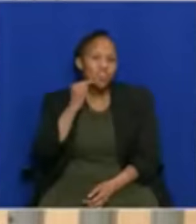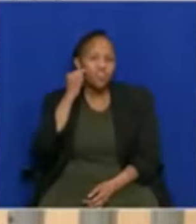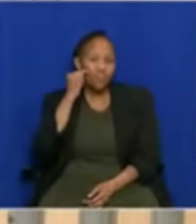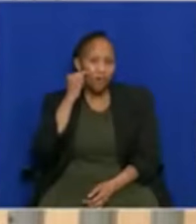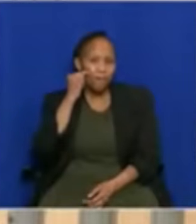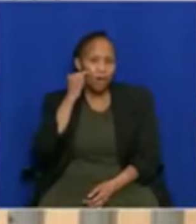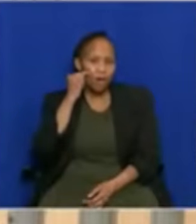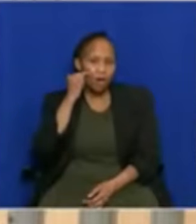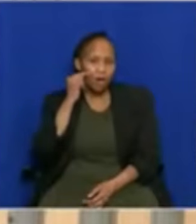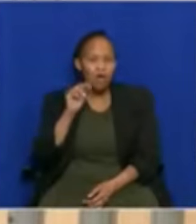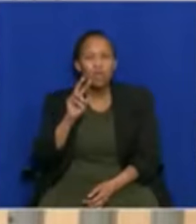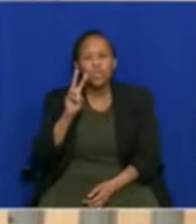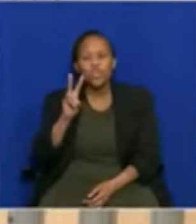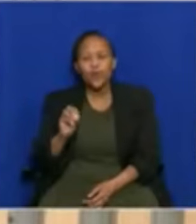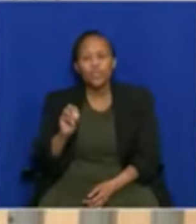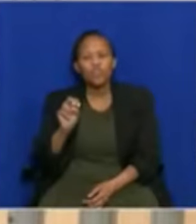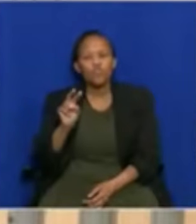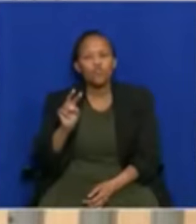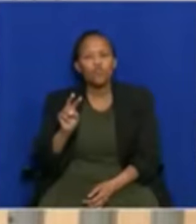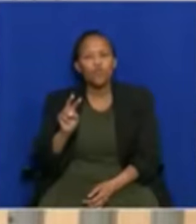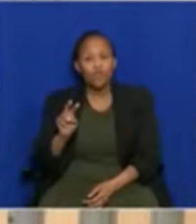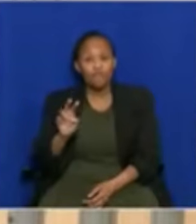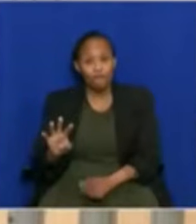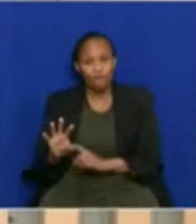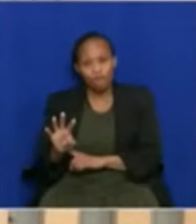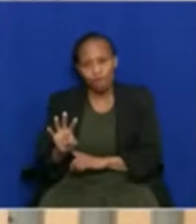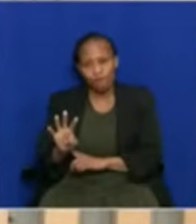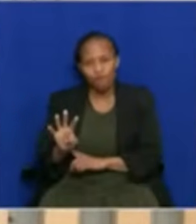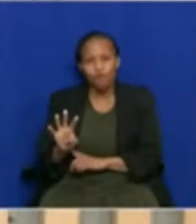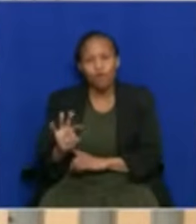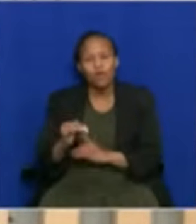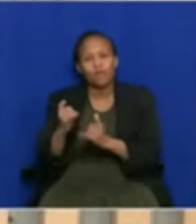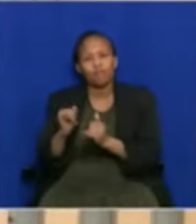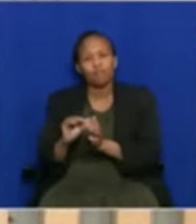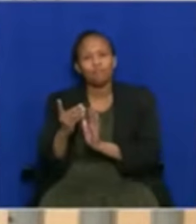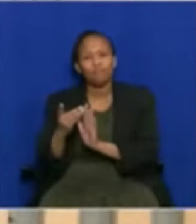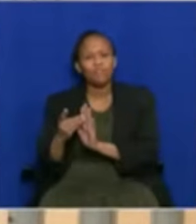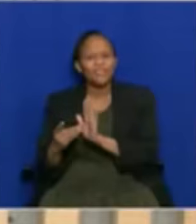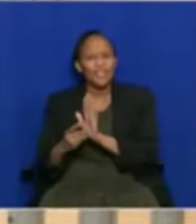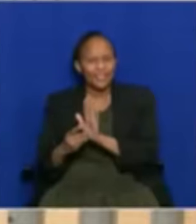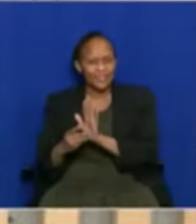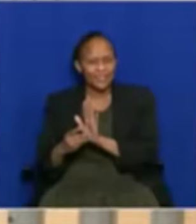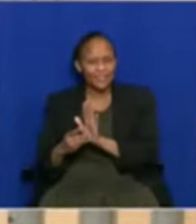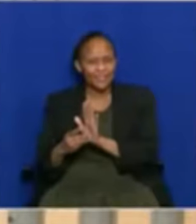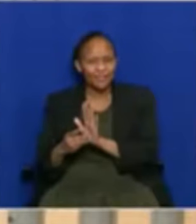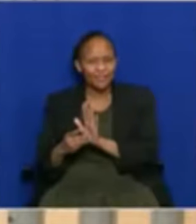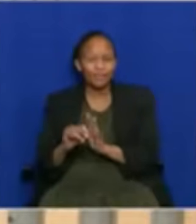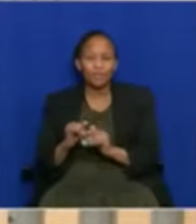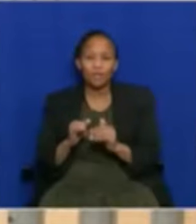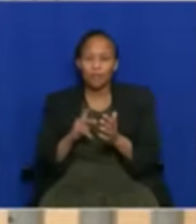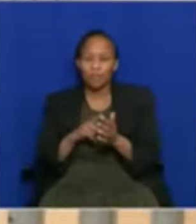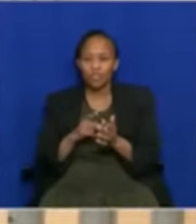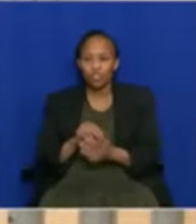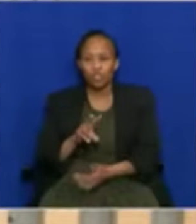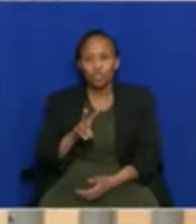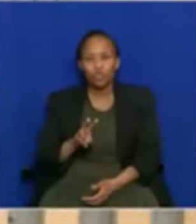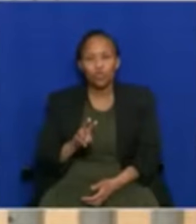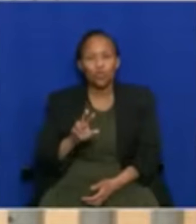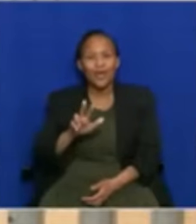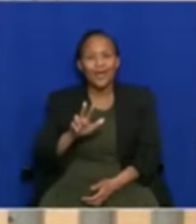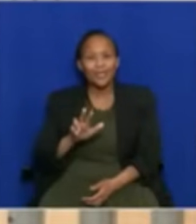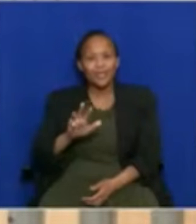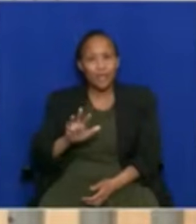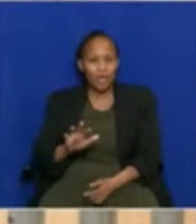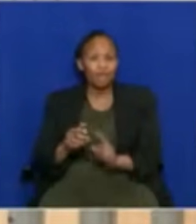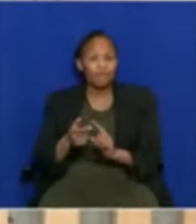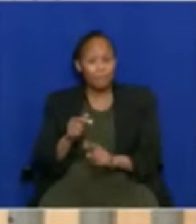2024. And that date is at page 289 of MK15.